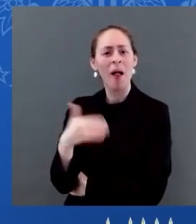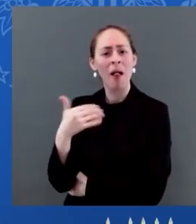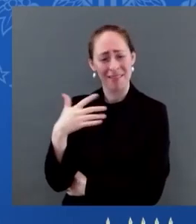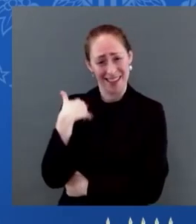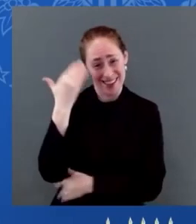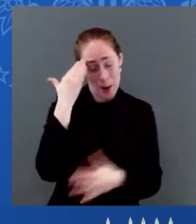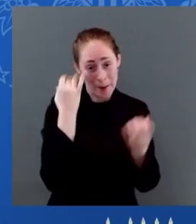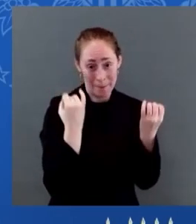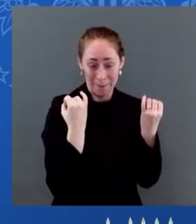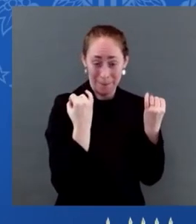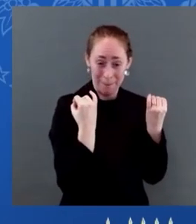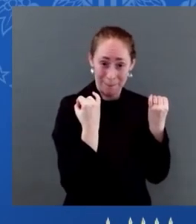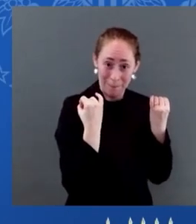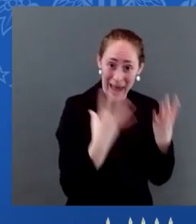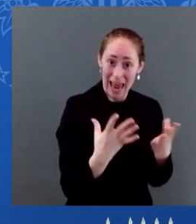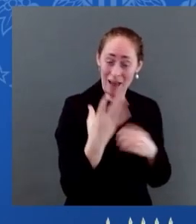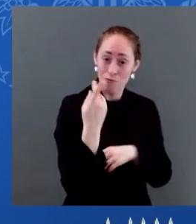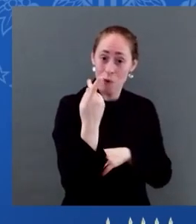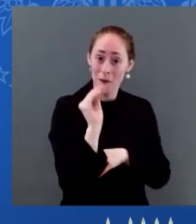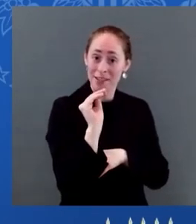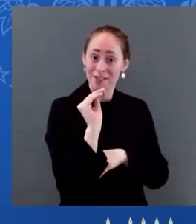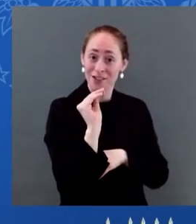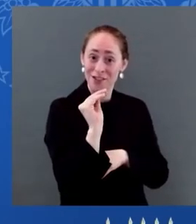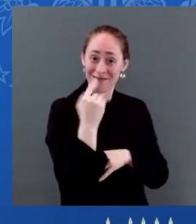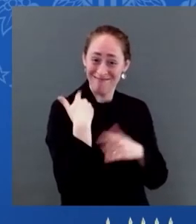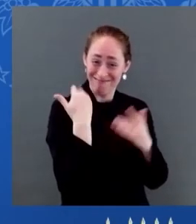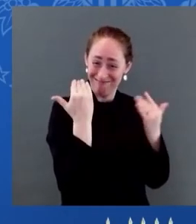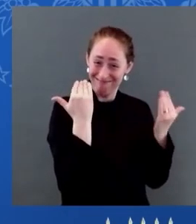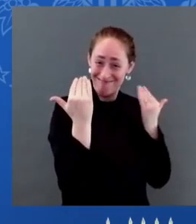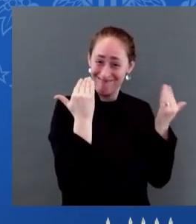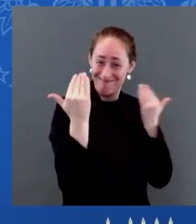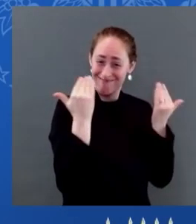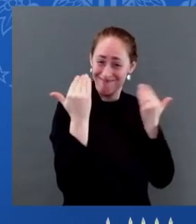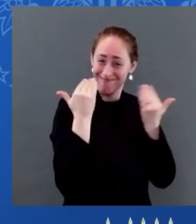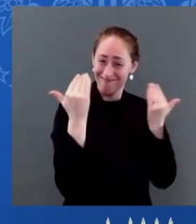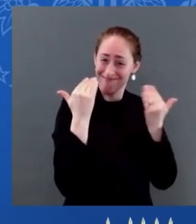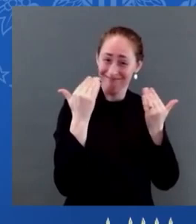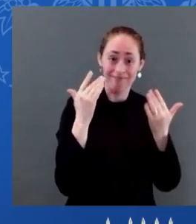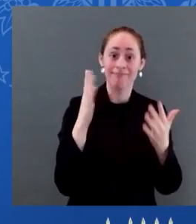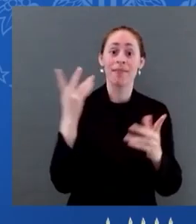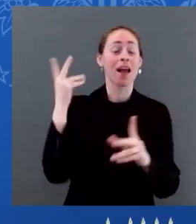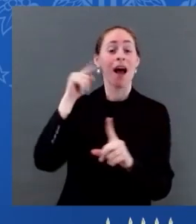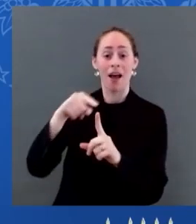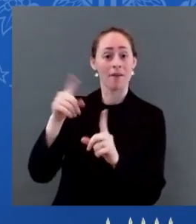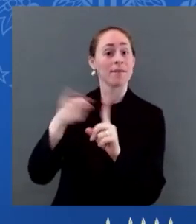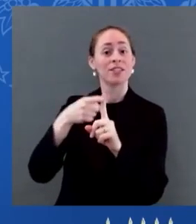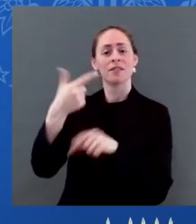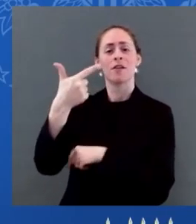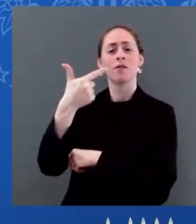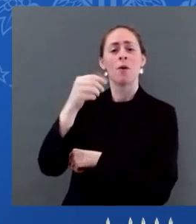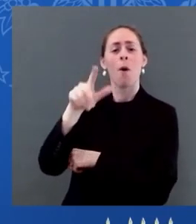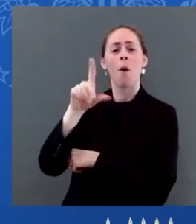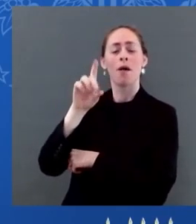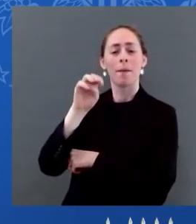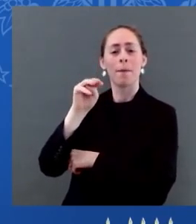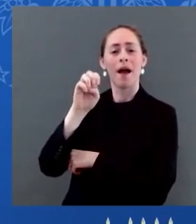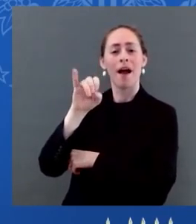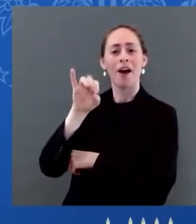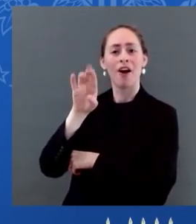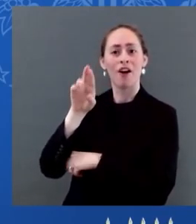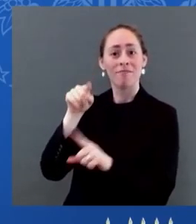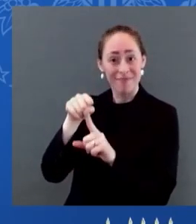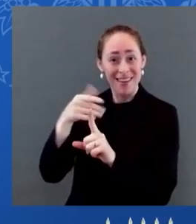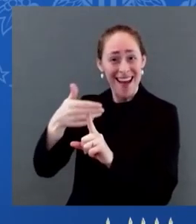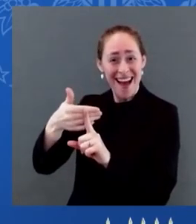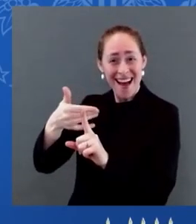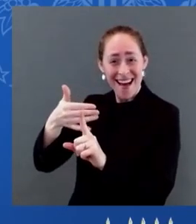War, I had an opportunity to, she invited me to come over because I was going to be the liaison between she and the